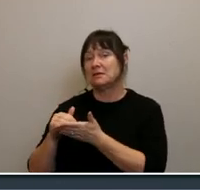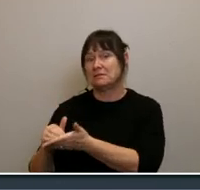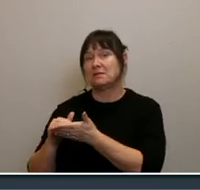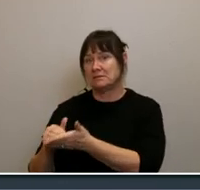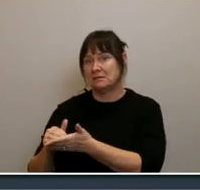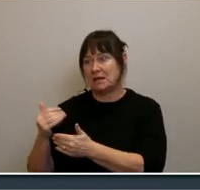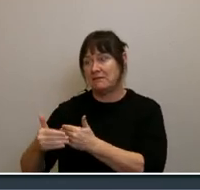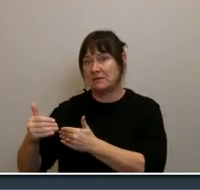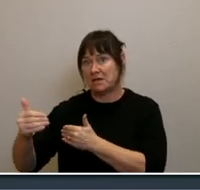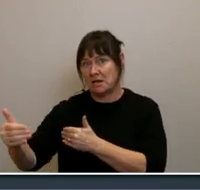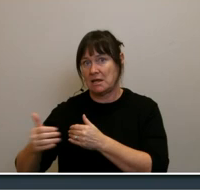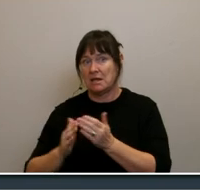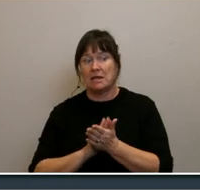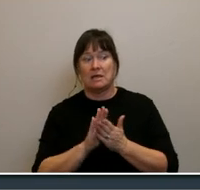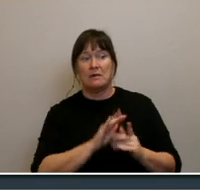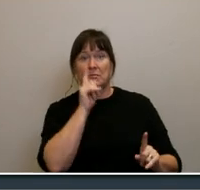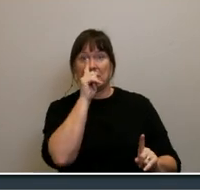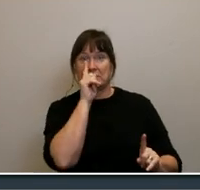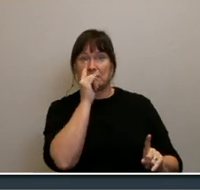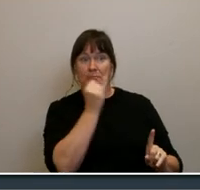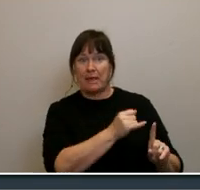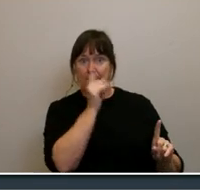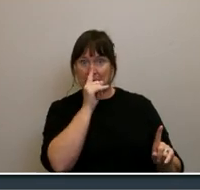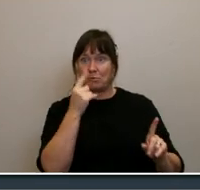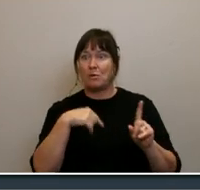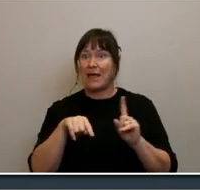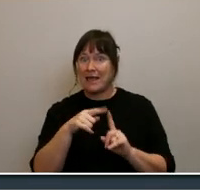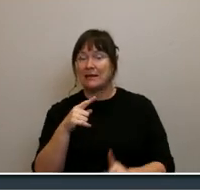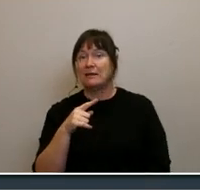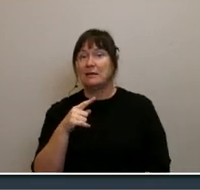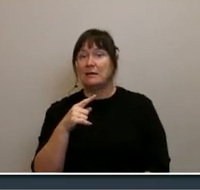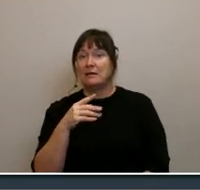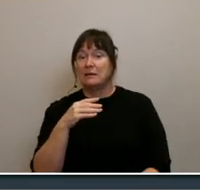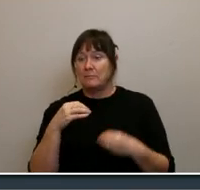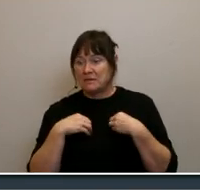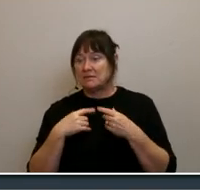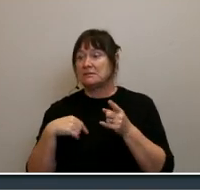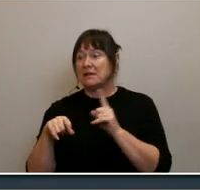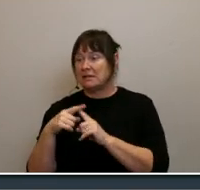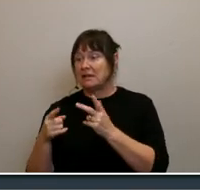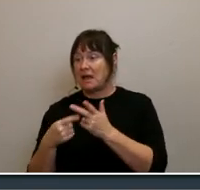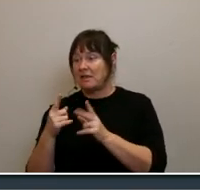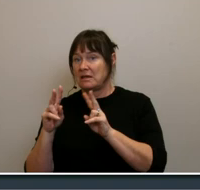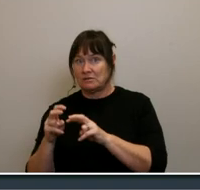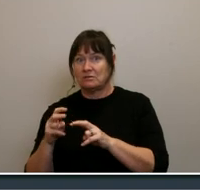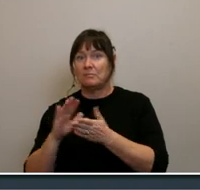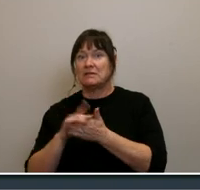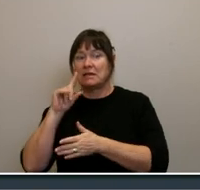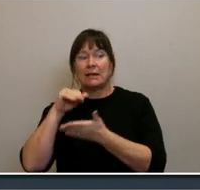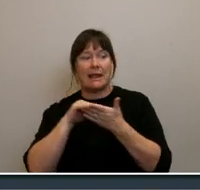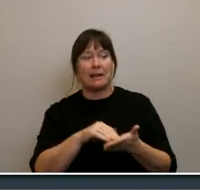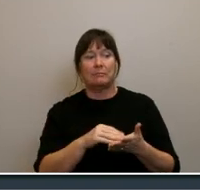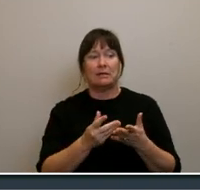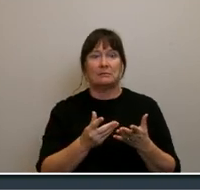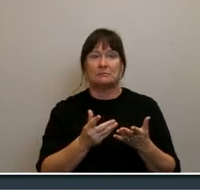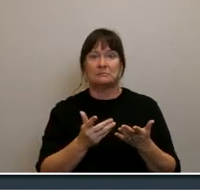tier gives both the perpetrators and CBD residents and businesses the support they need to de-escalate most issues.